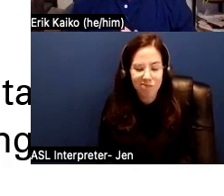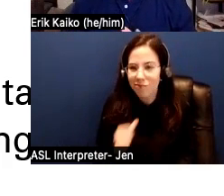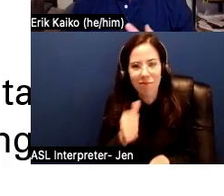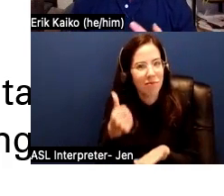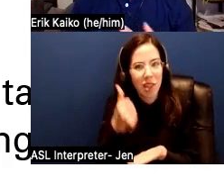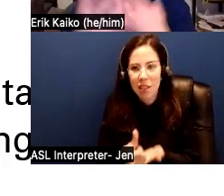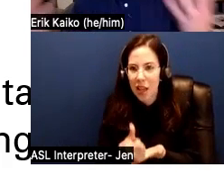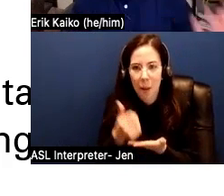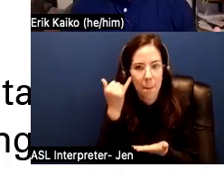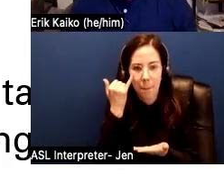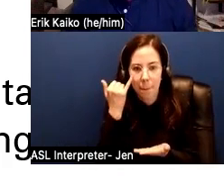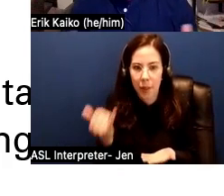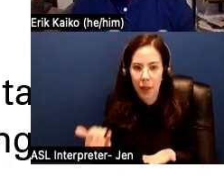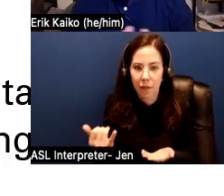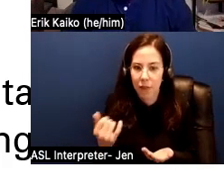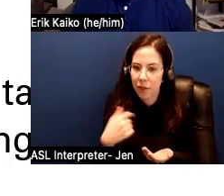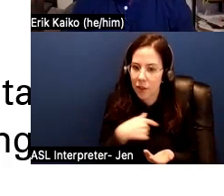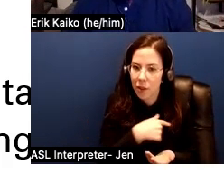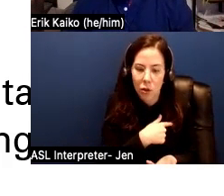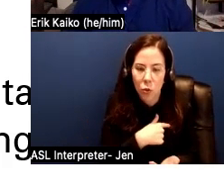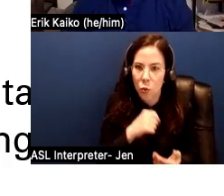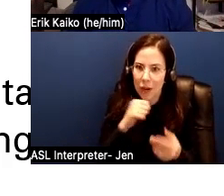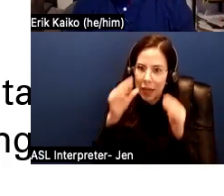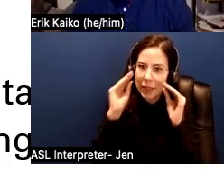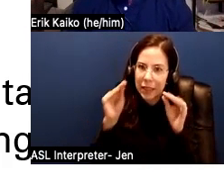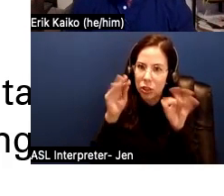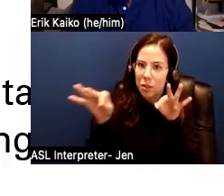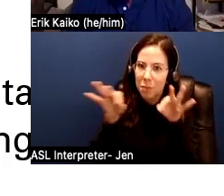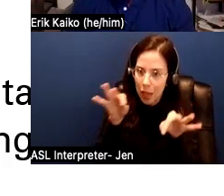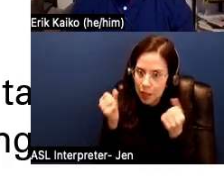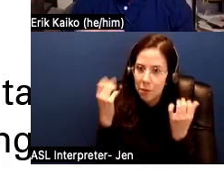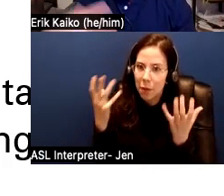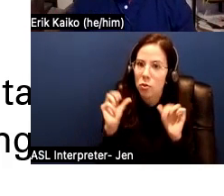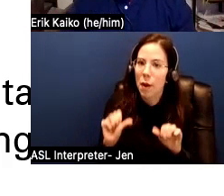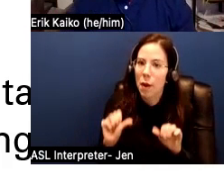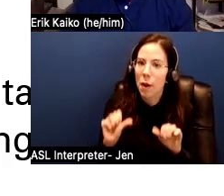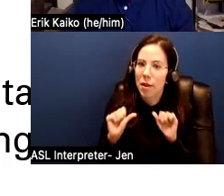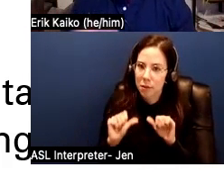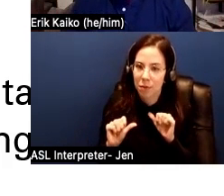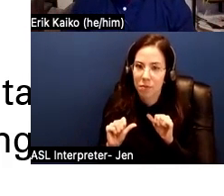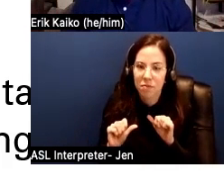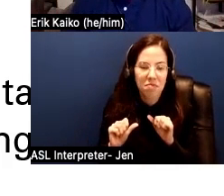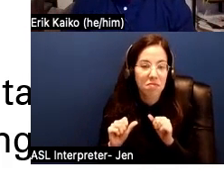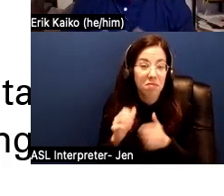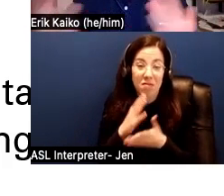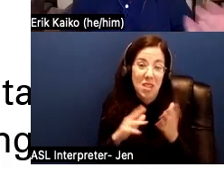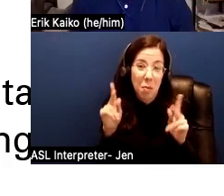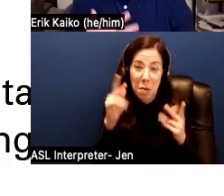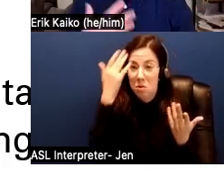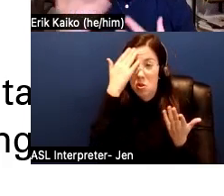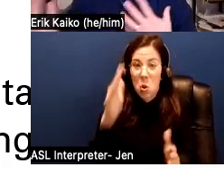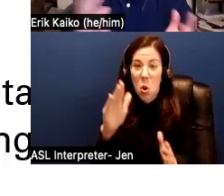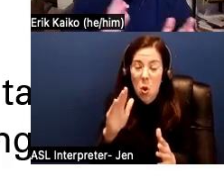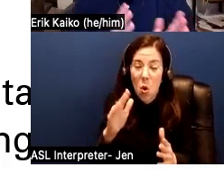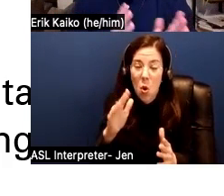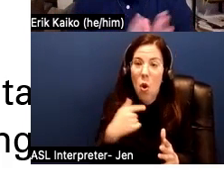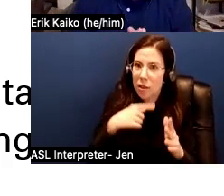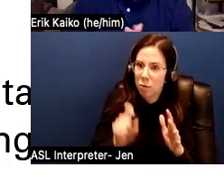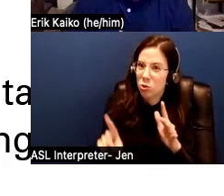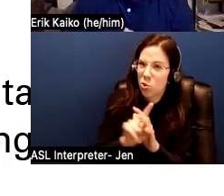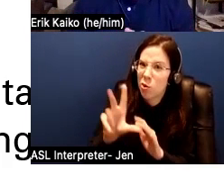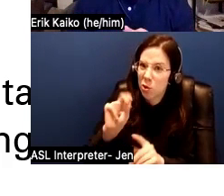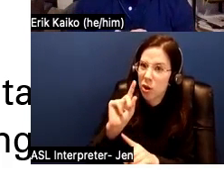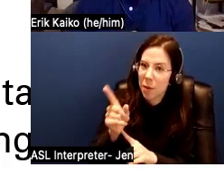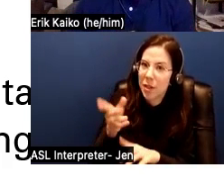not kind of giving as much information as possible. It may not be second nature for everyone to know that they should arrive 30 minutes